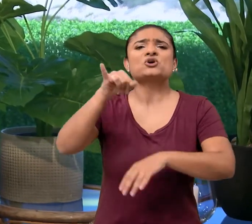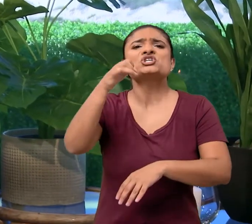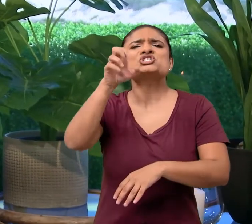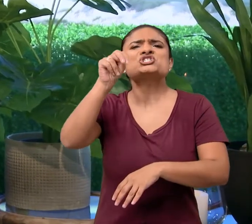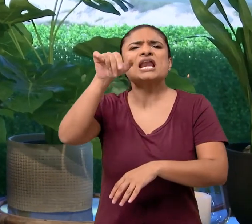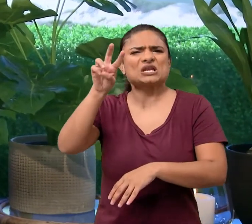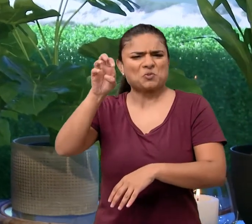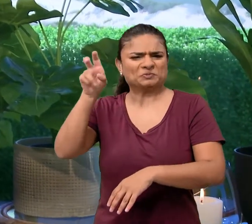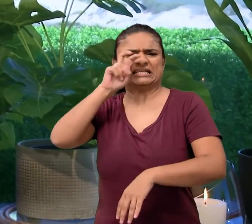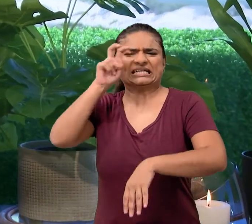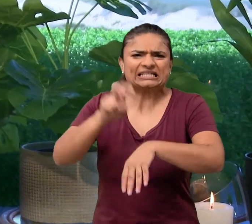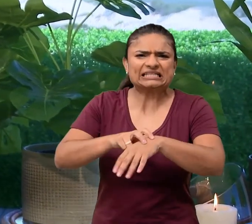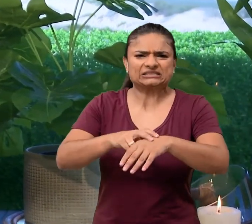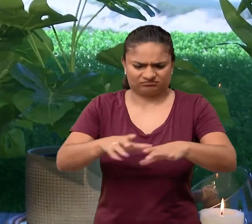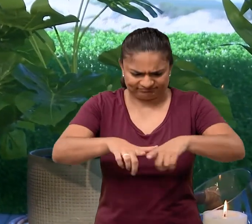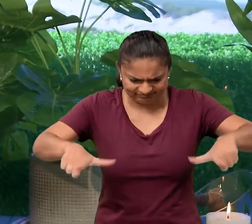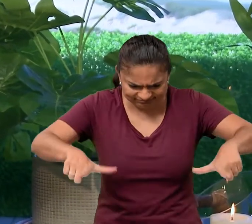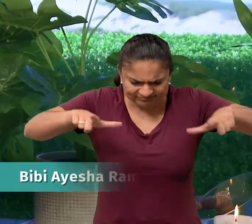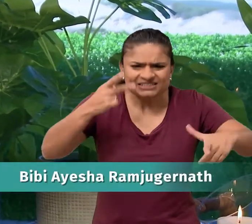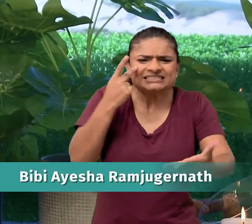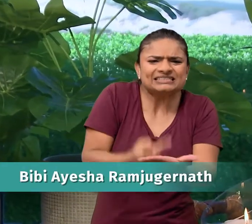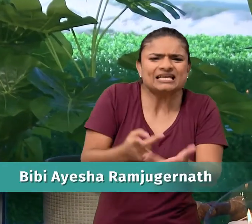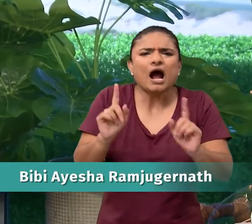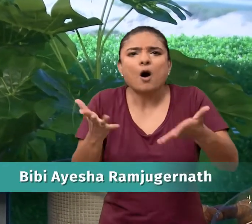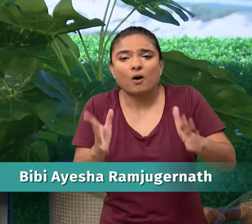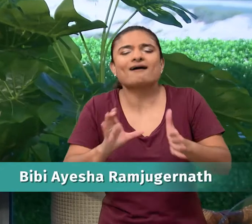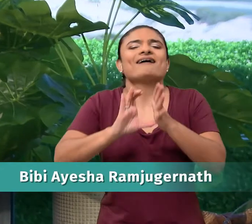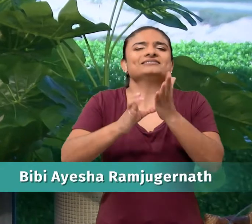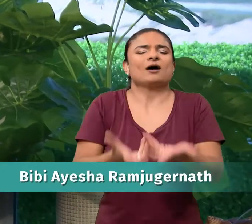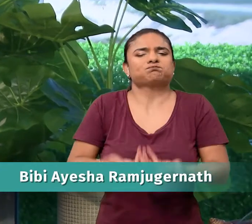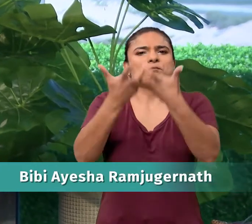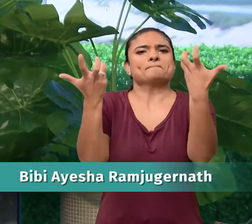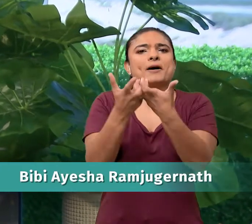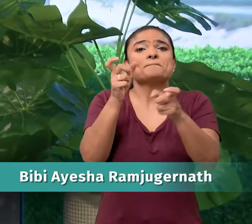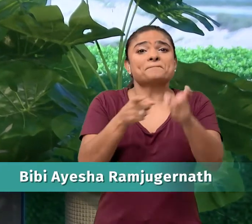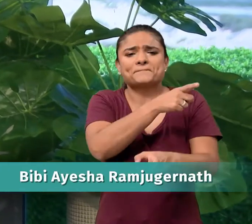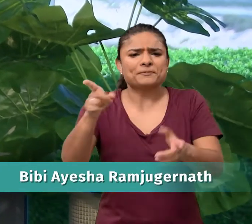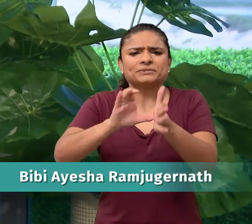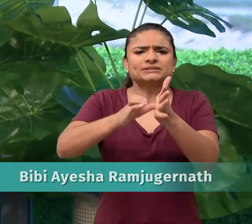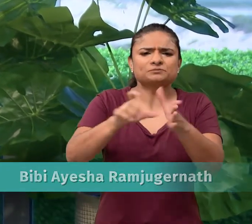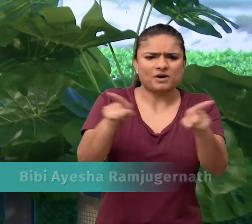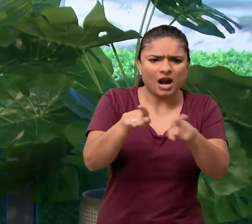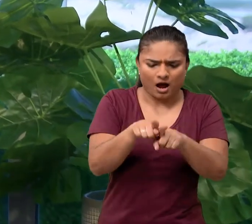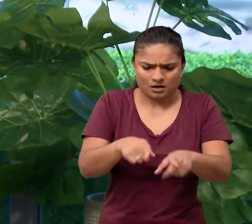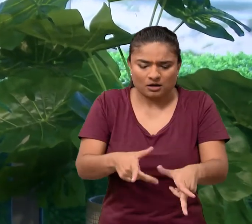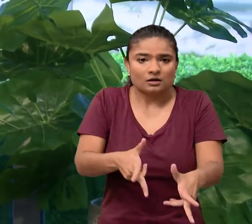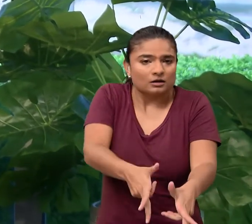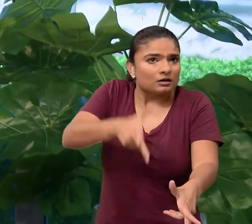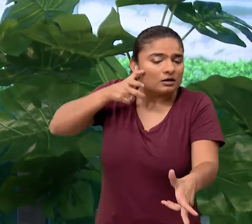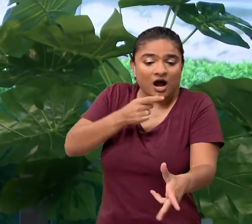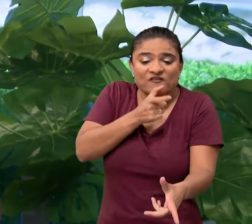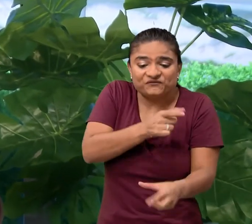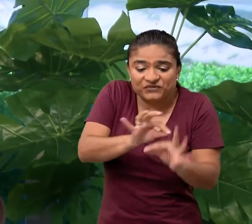Webster's need for a portable desktop magnifier, and it is designed for people who make use of the camera on their tablets as